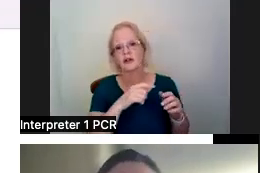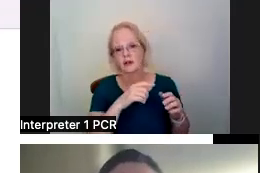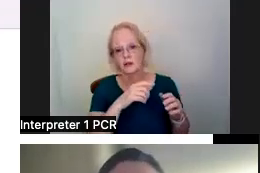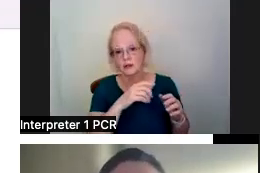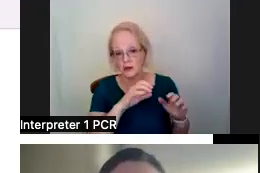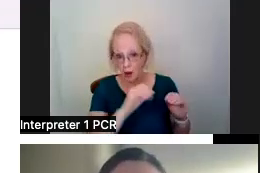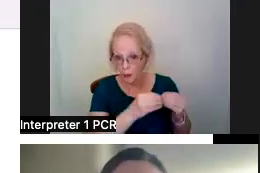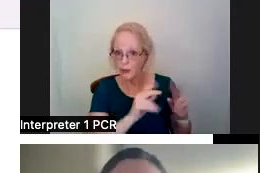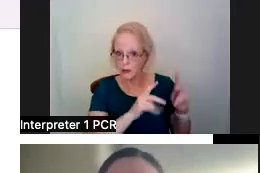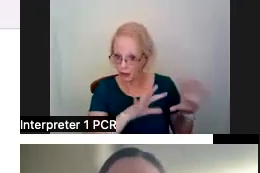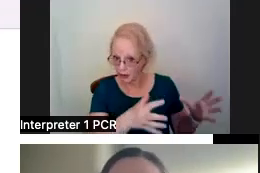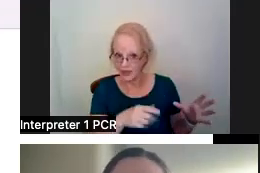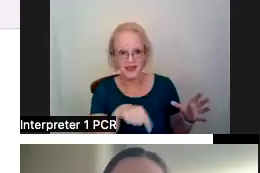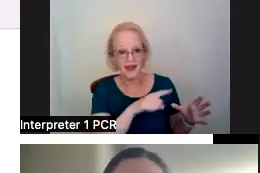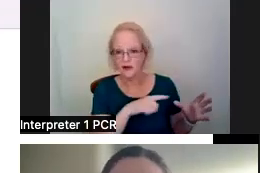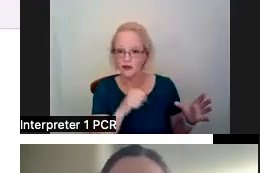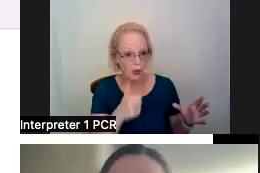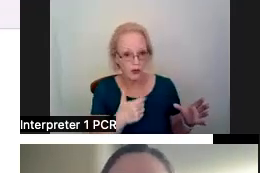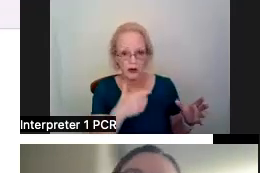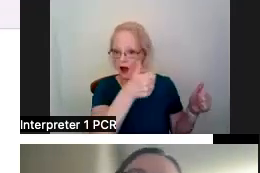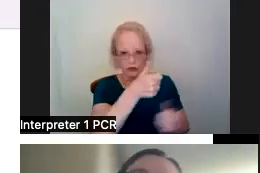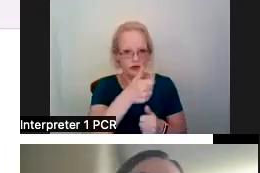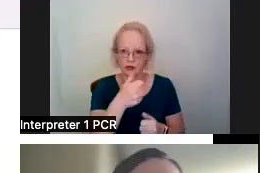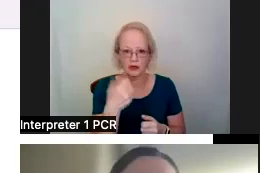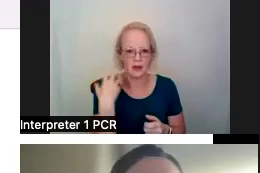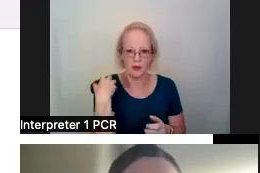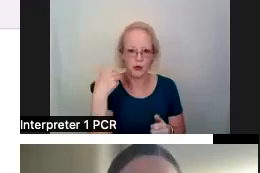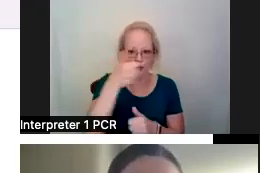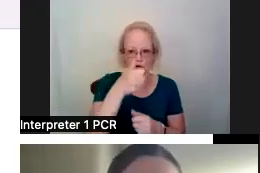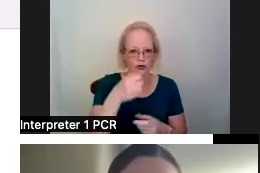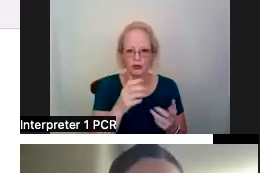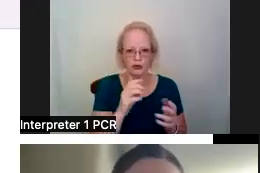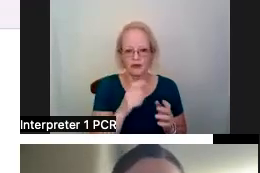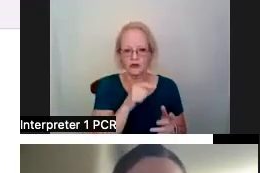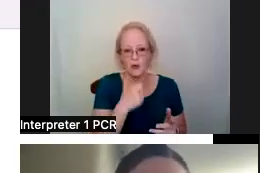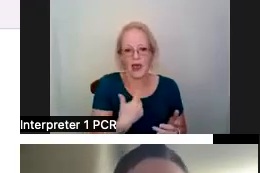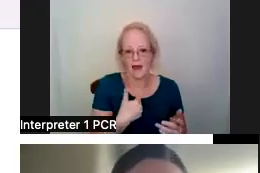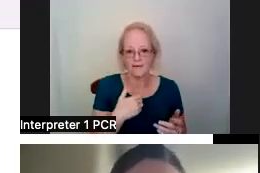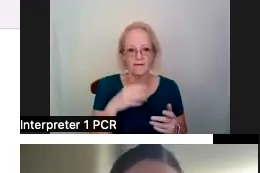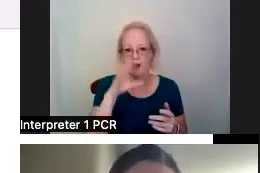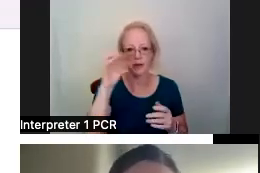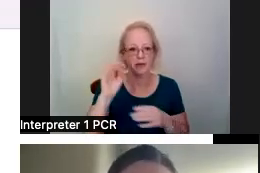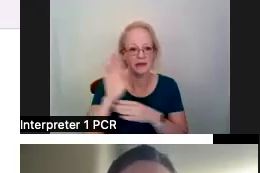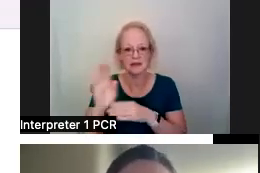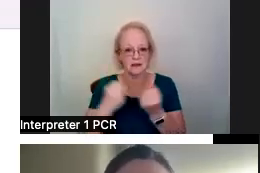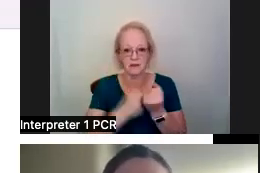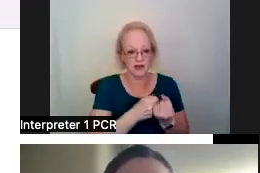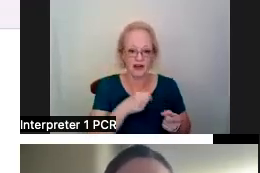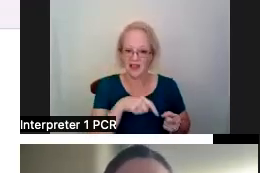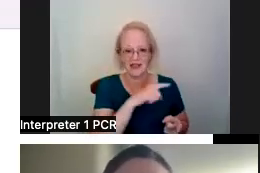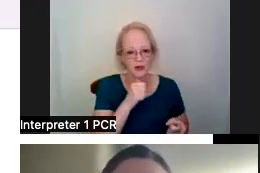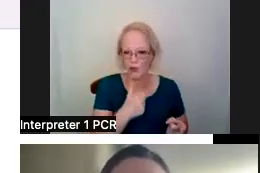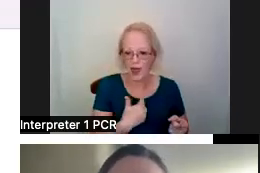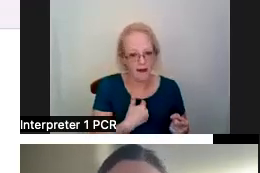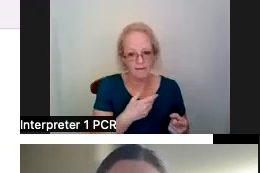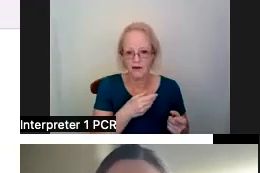doesn't experience employer-sponsored plans. So those people are typically woefully undercovered from a